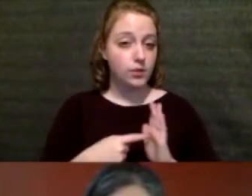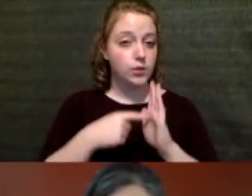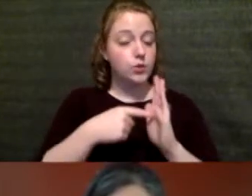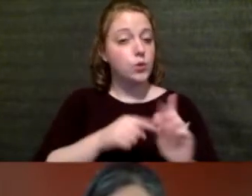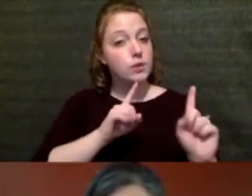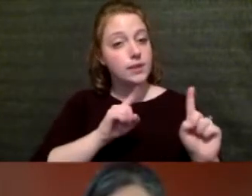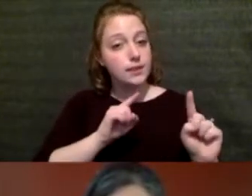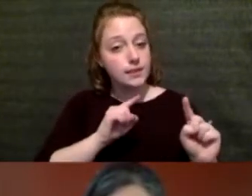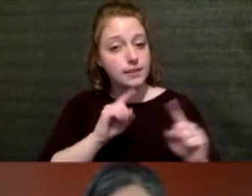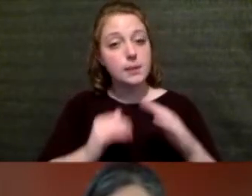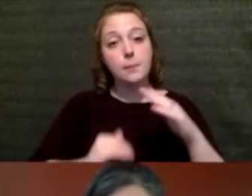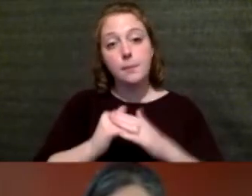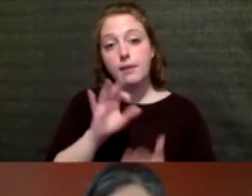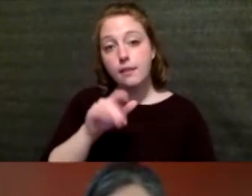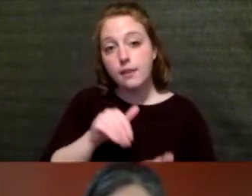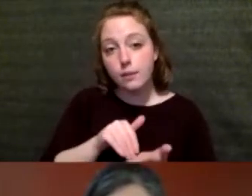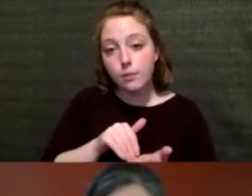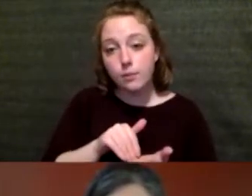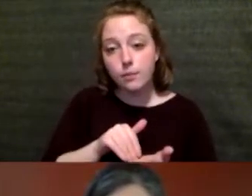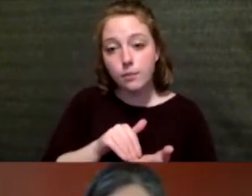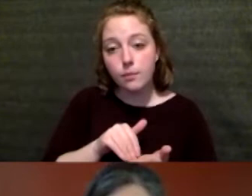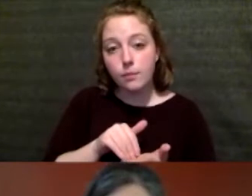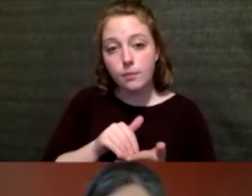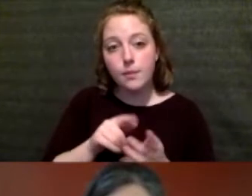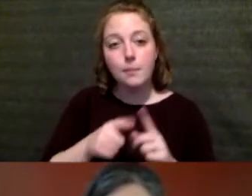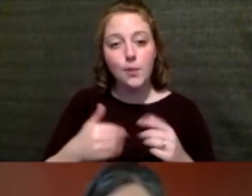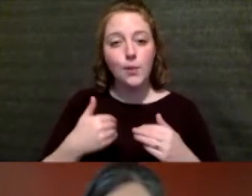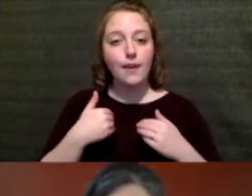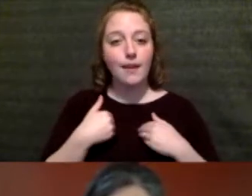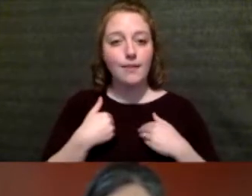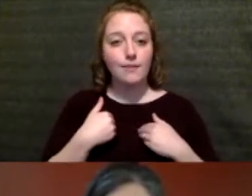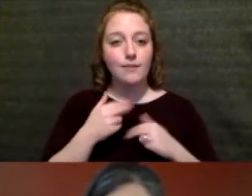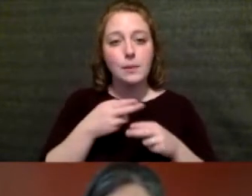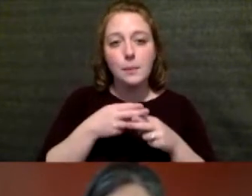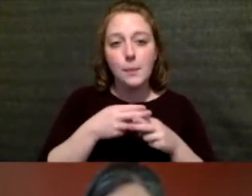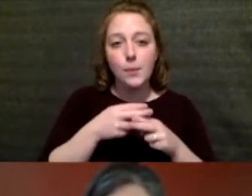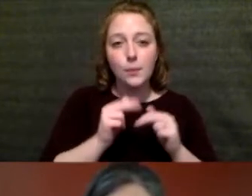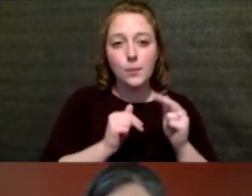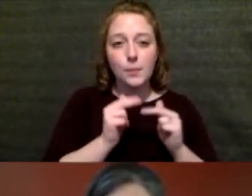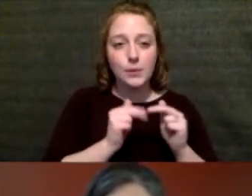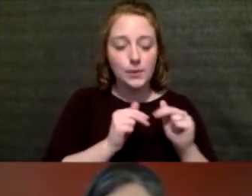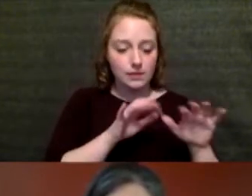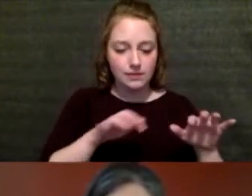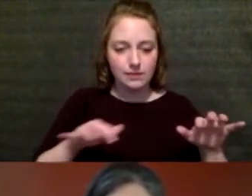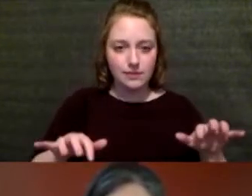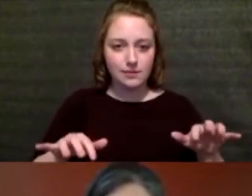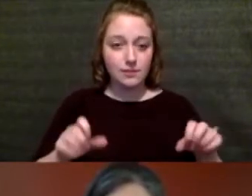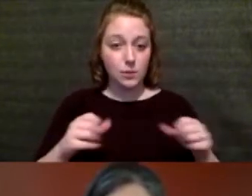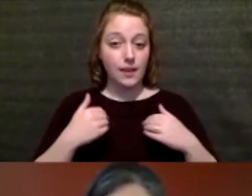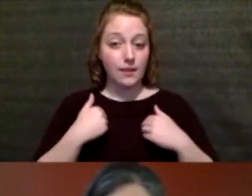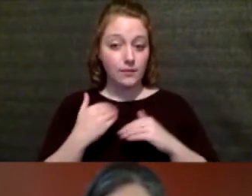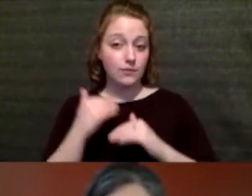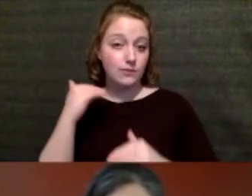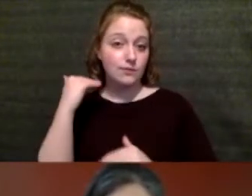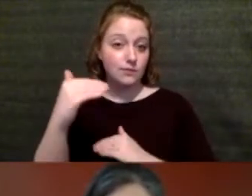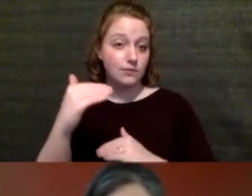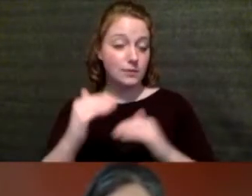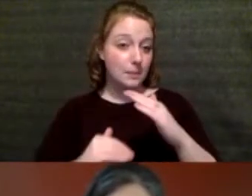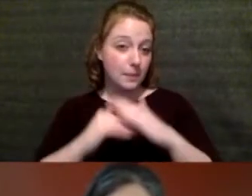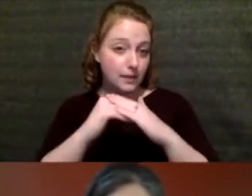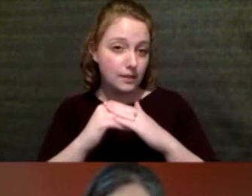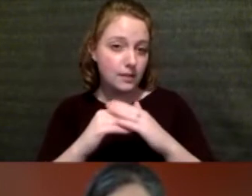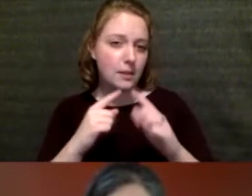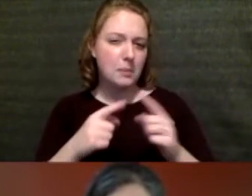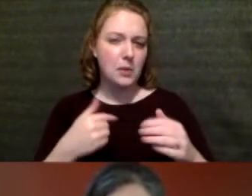of 9,000, but then we have portables on these campuses. It's kind of like, so we, we have excess capacity, but then we have